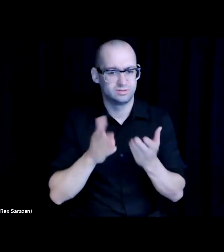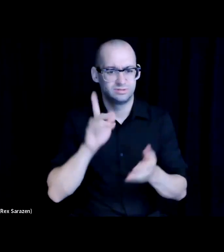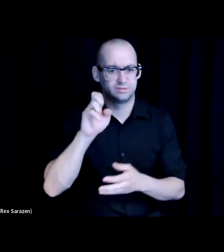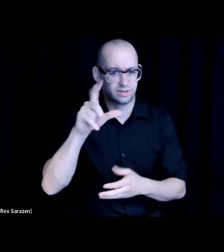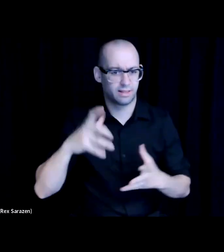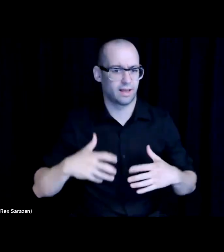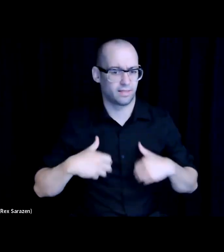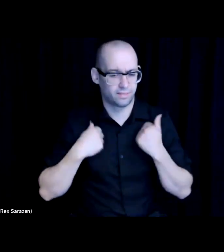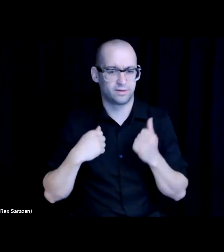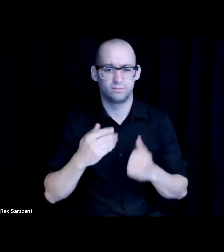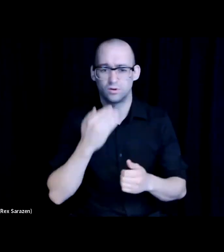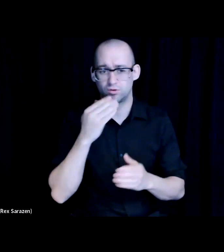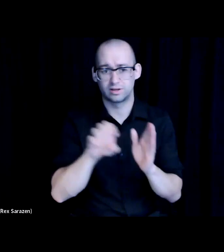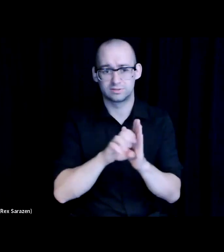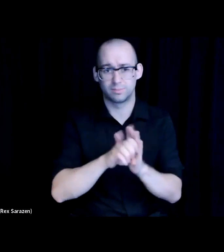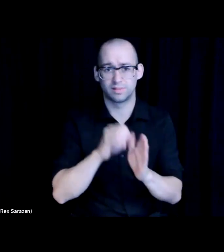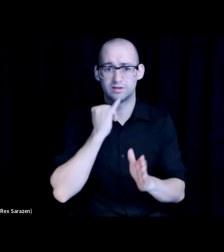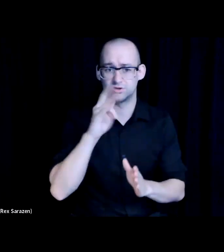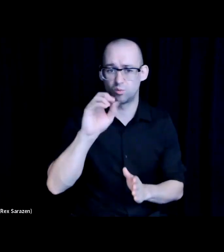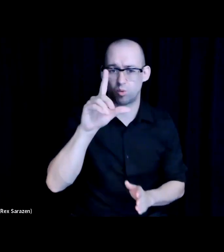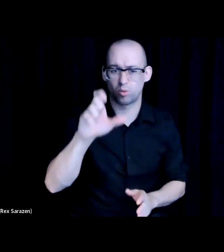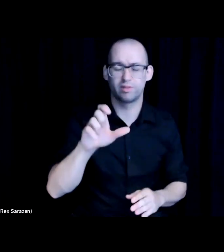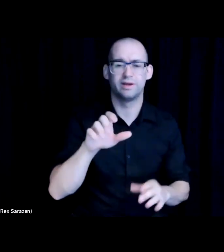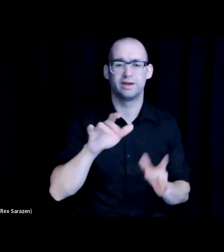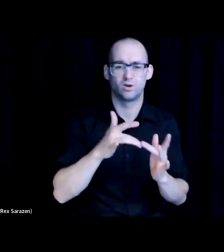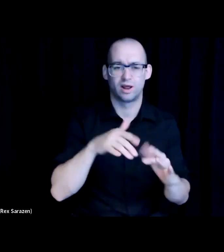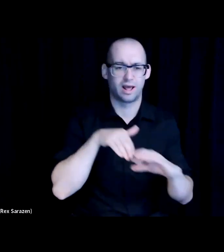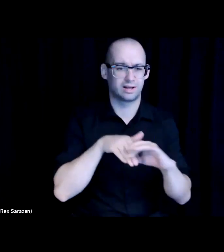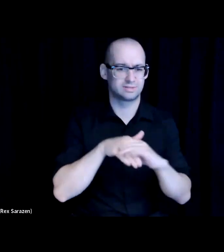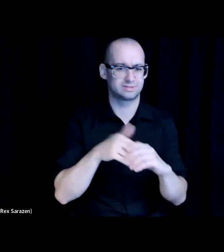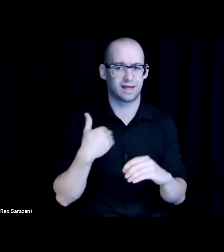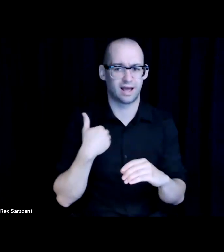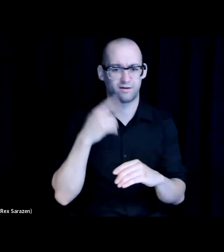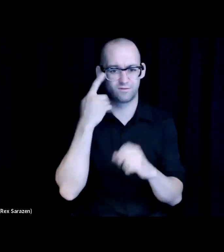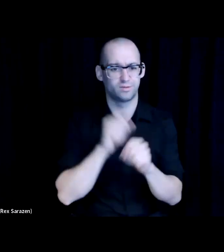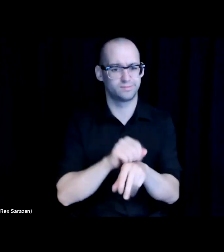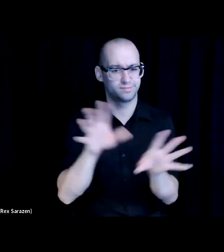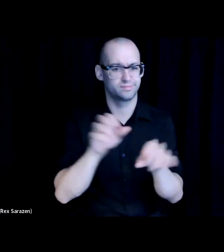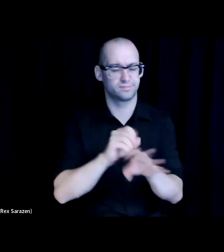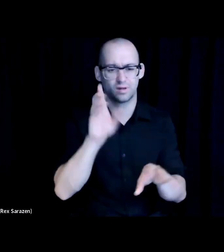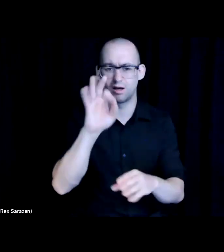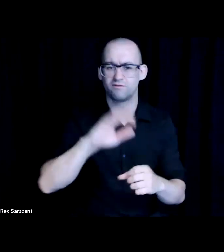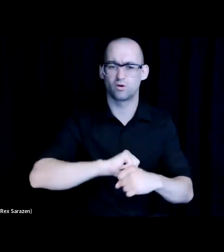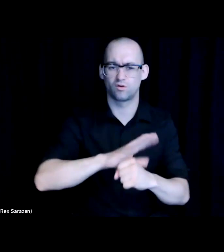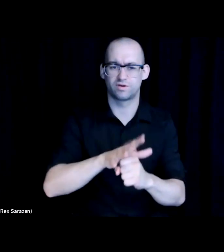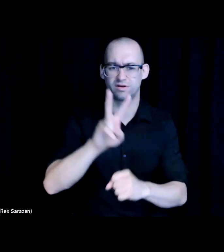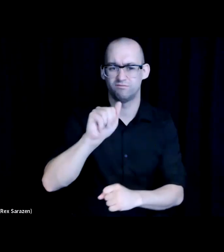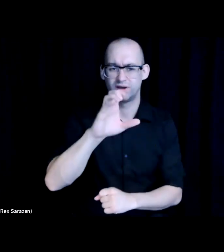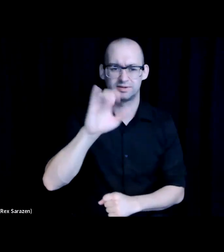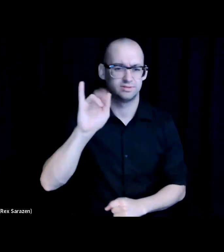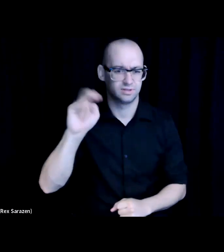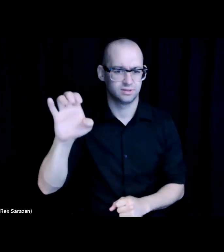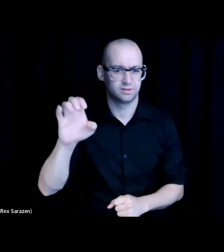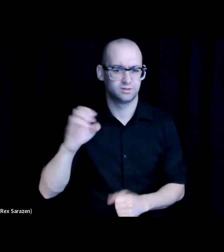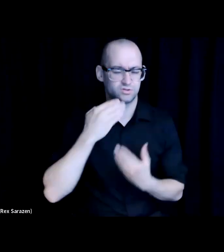excellent example of this is the role that internet access played in the dissemination of the COVID-19 vaccine. Some